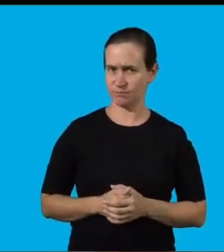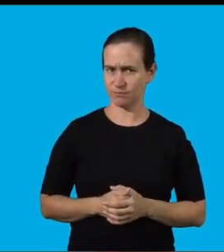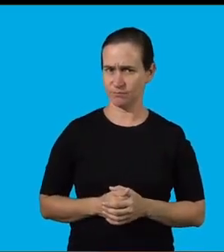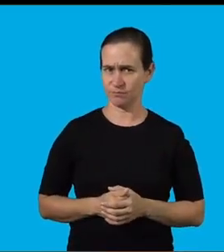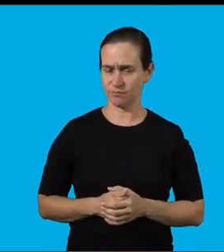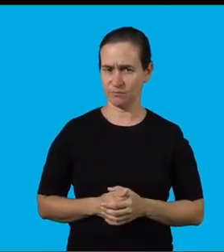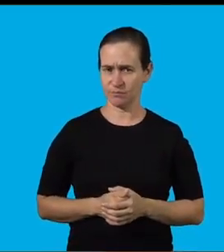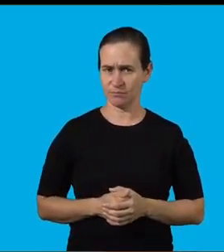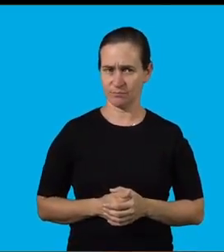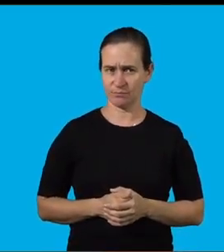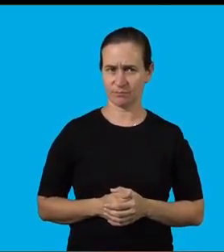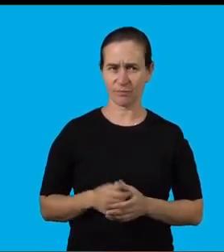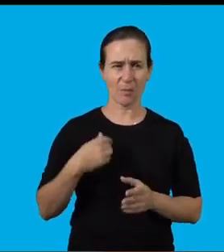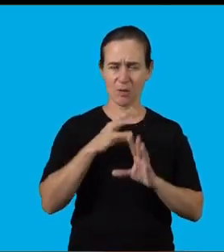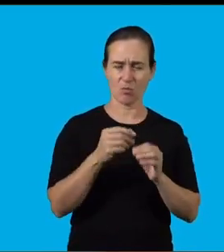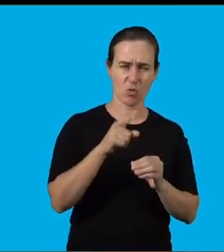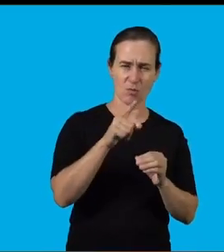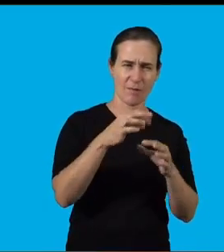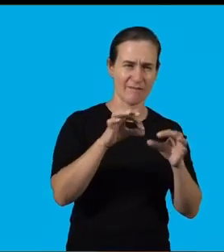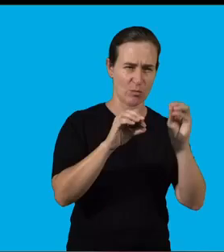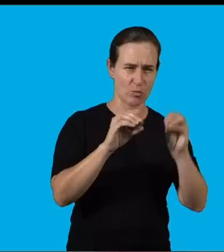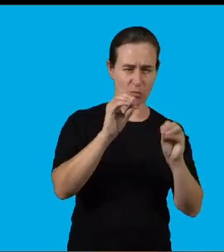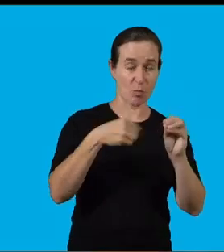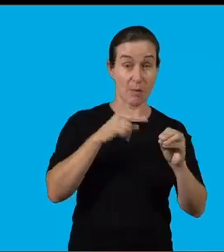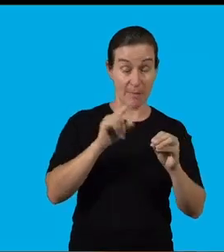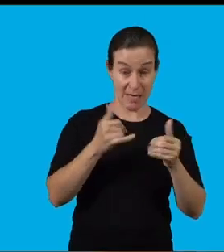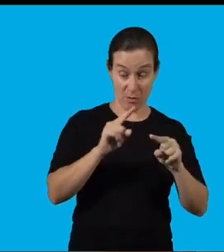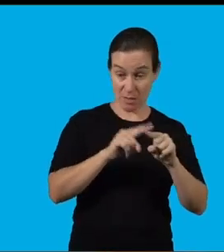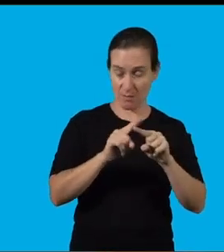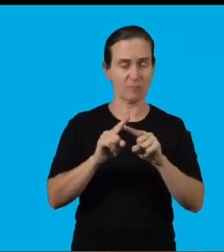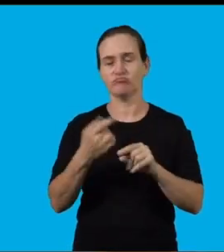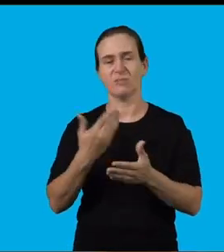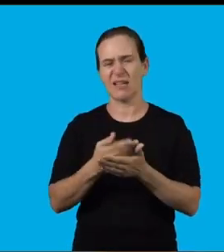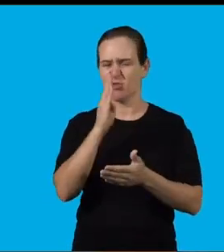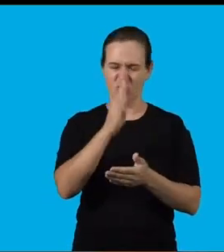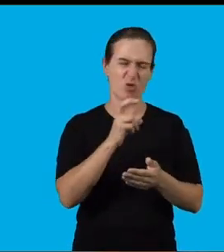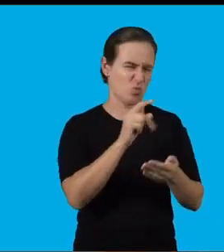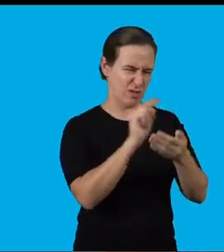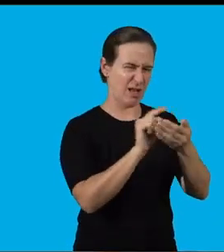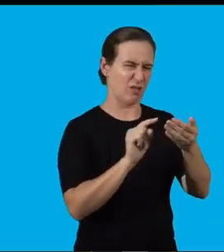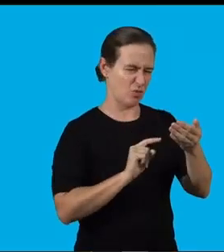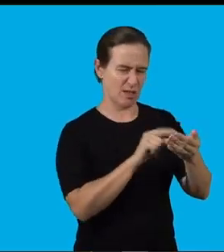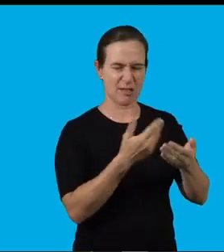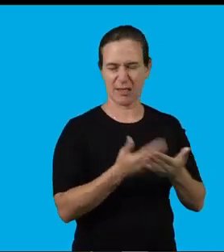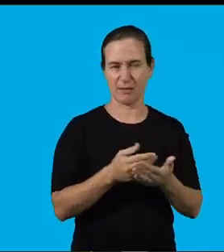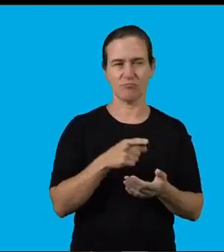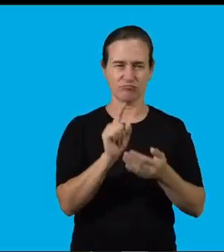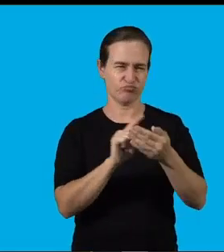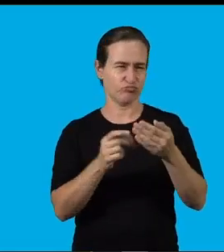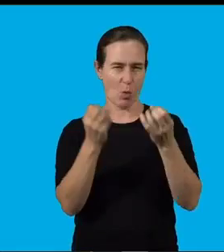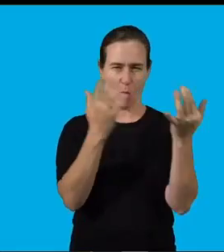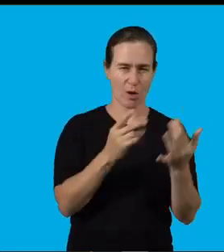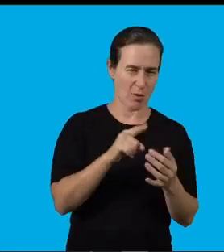84. When you substitute all of this, you don't need to multiply this out. You can literally just go straight to your calculator and work out